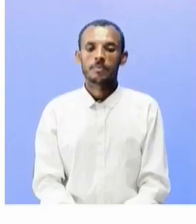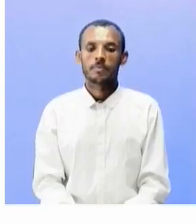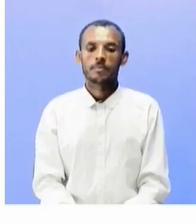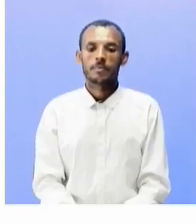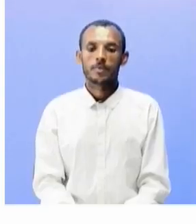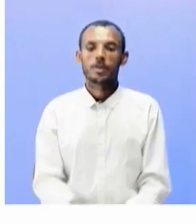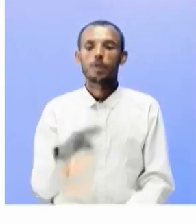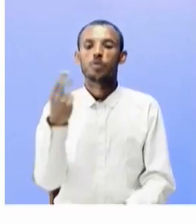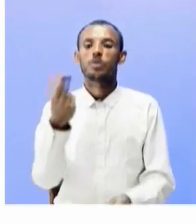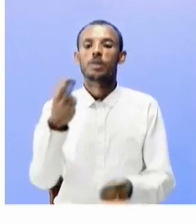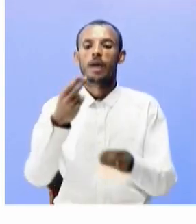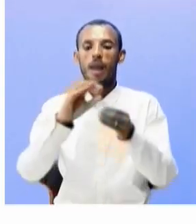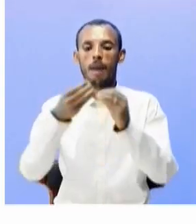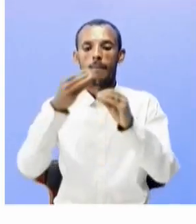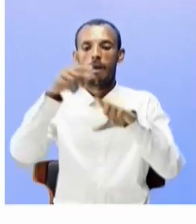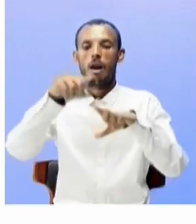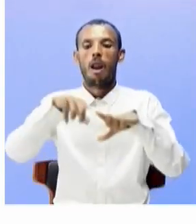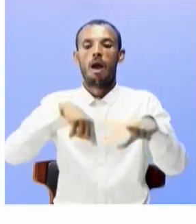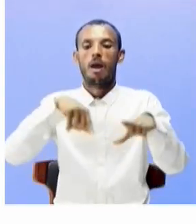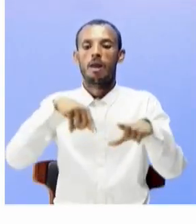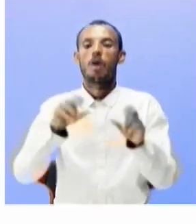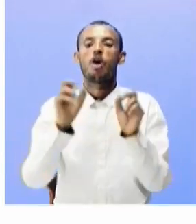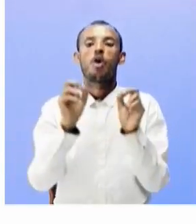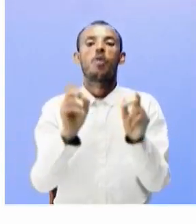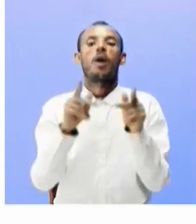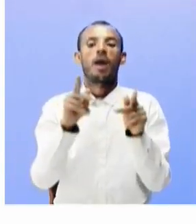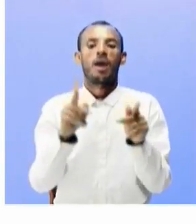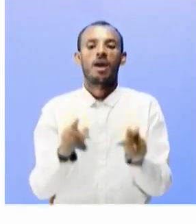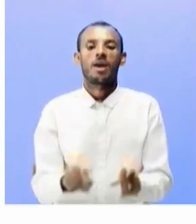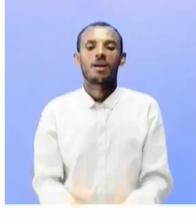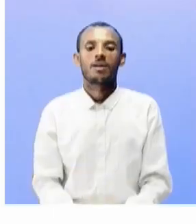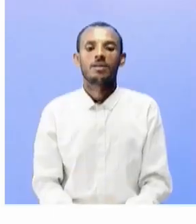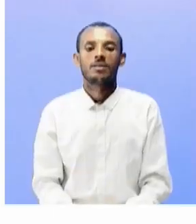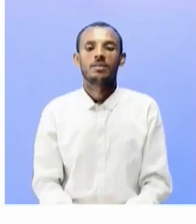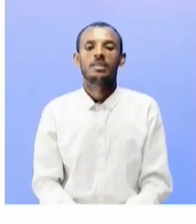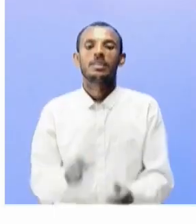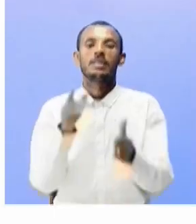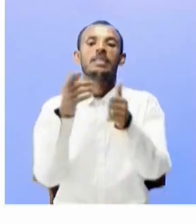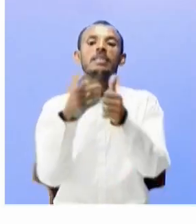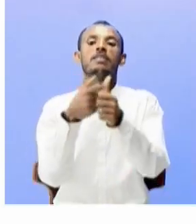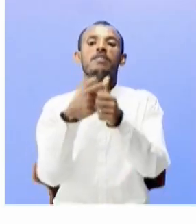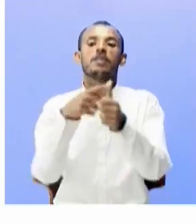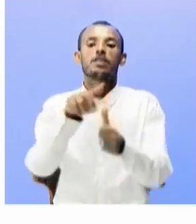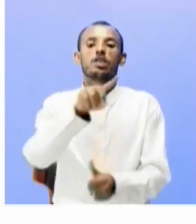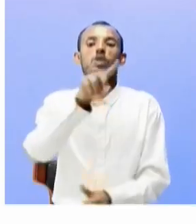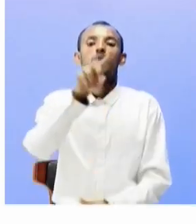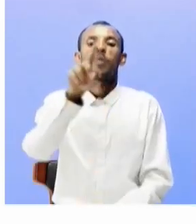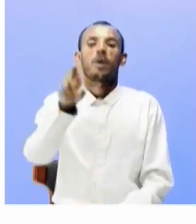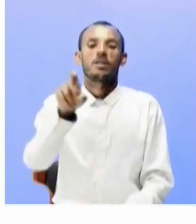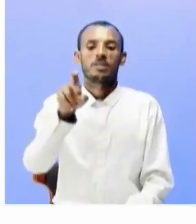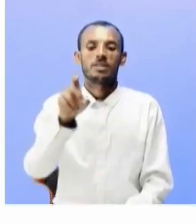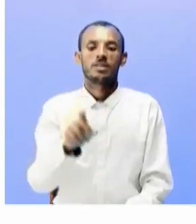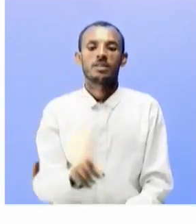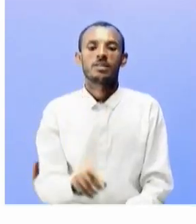Using a number line. Okay. The first question,